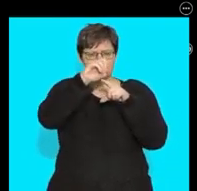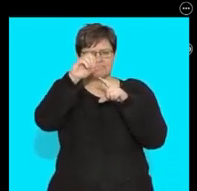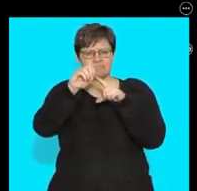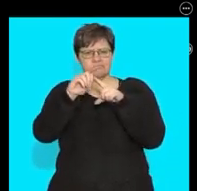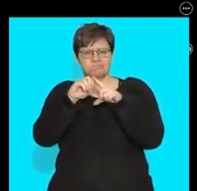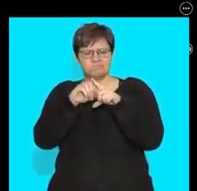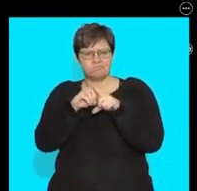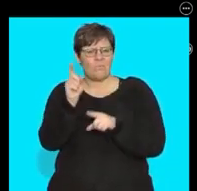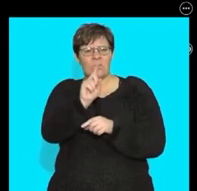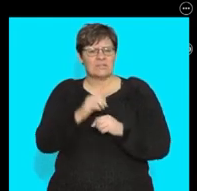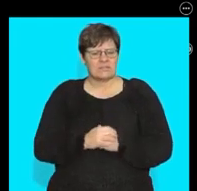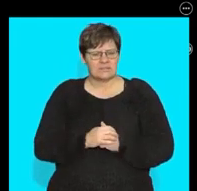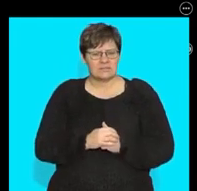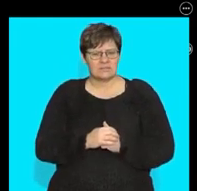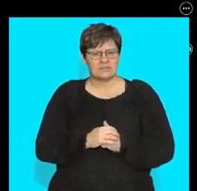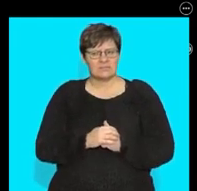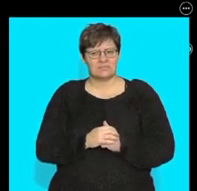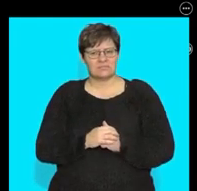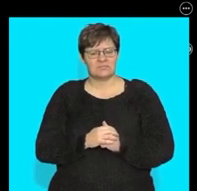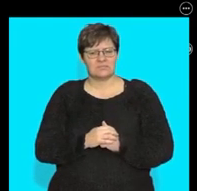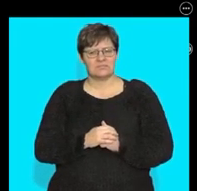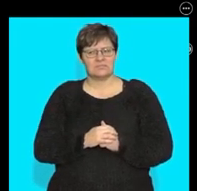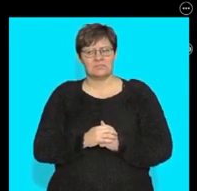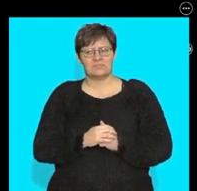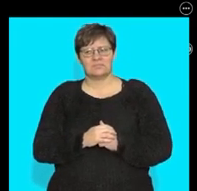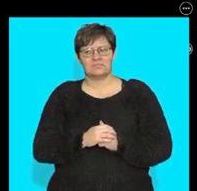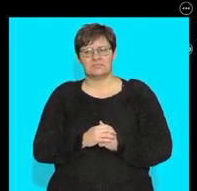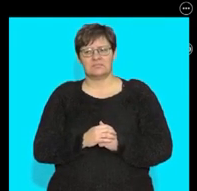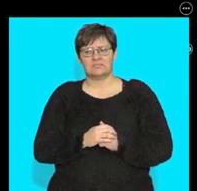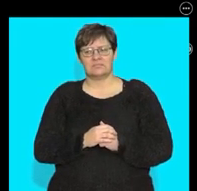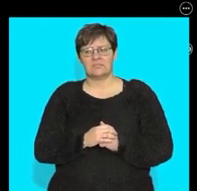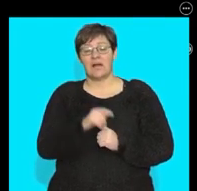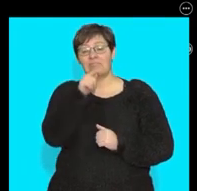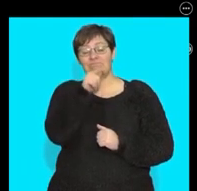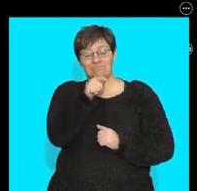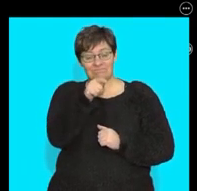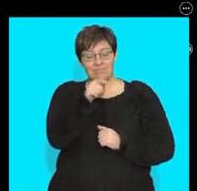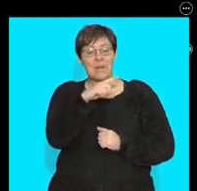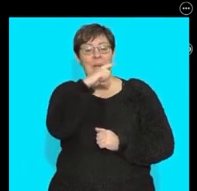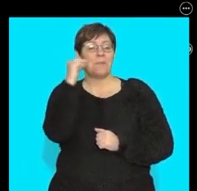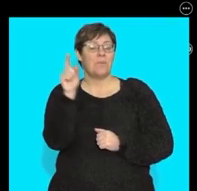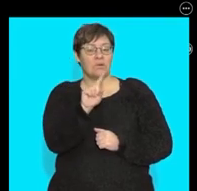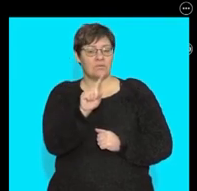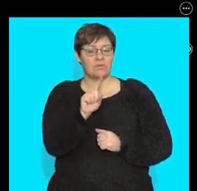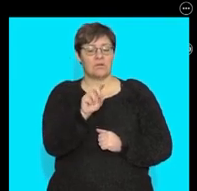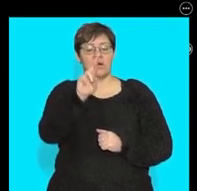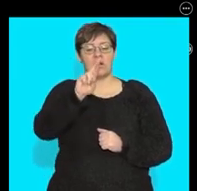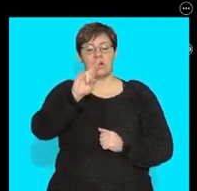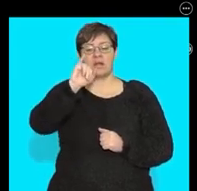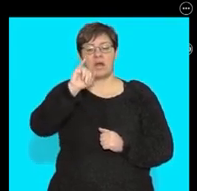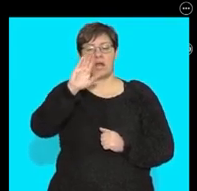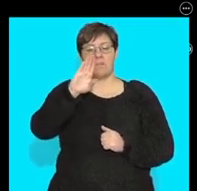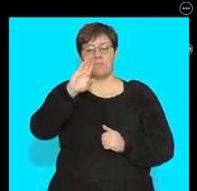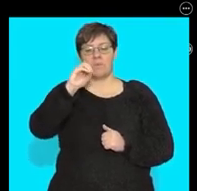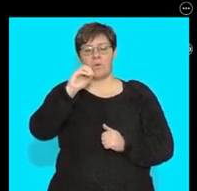going to go back to it over there. What are those little dots? Those little dots are what we call